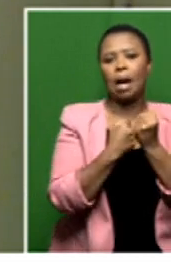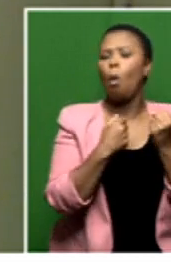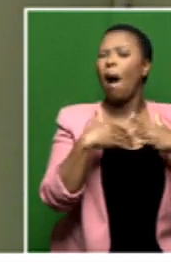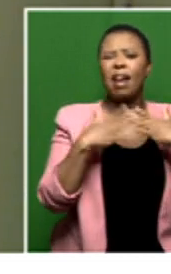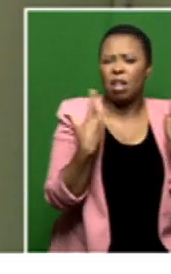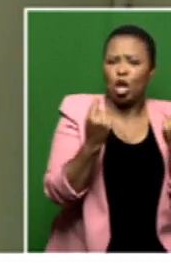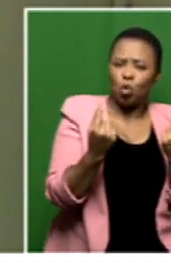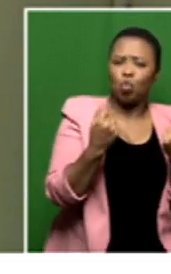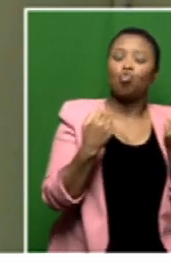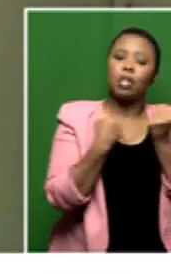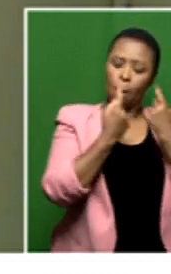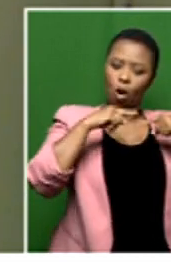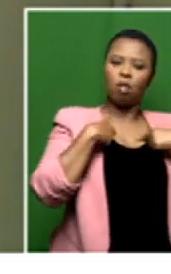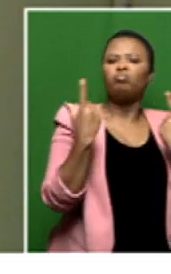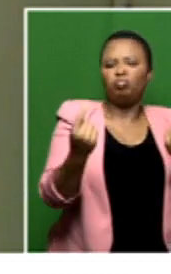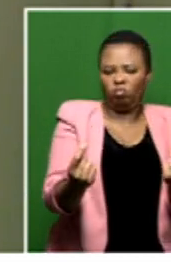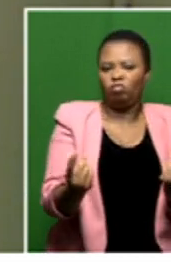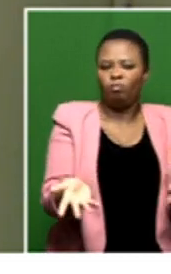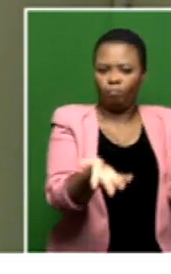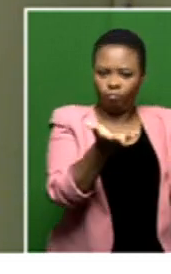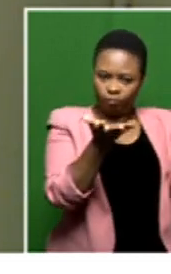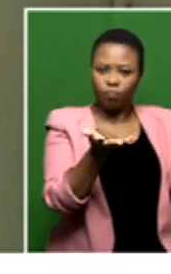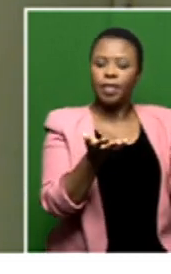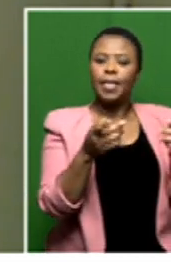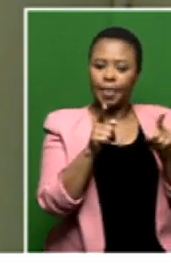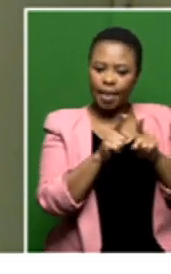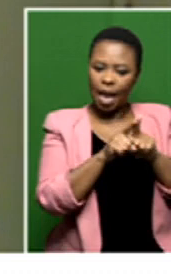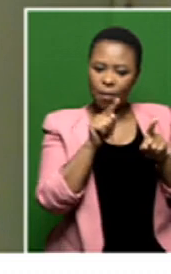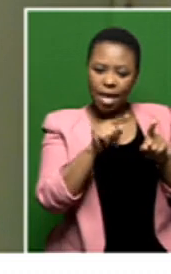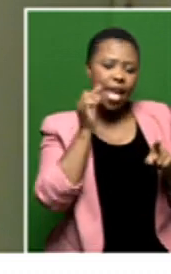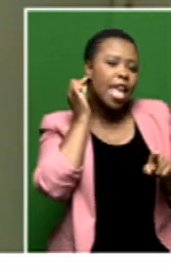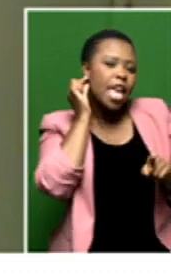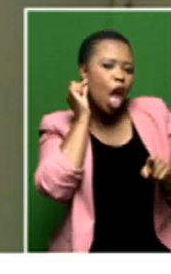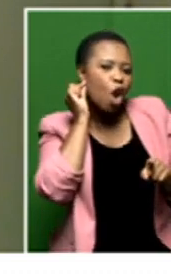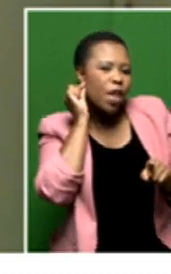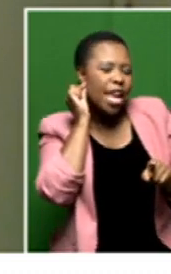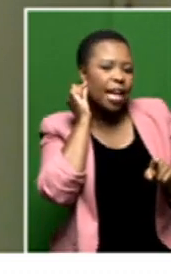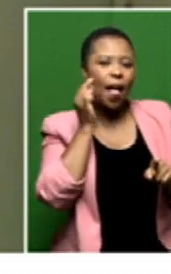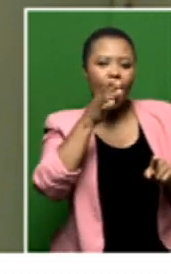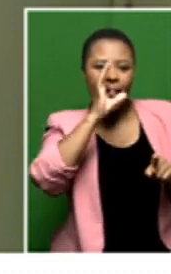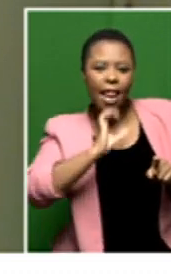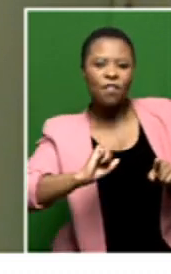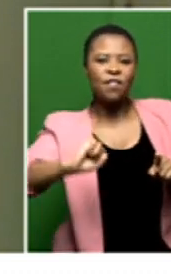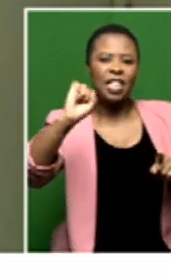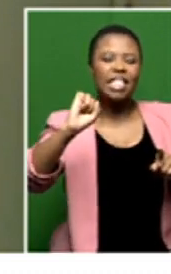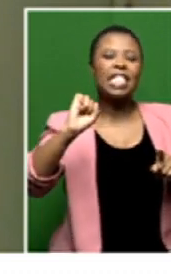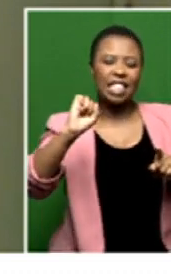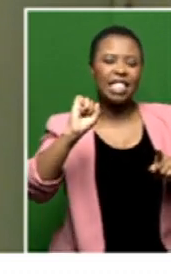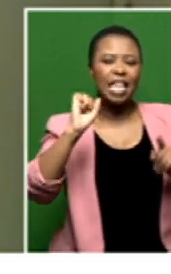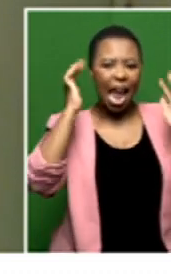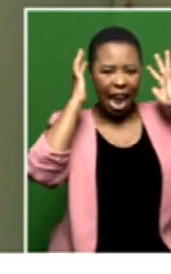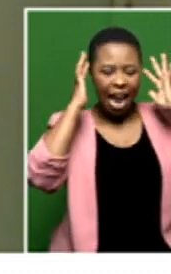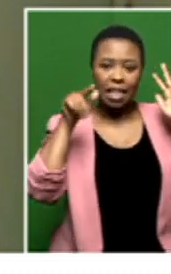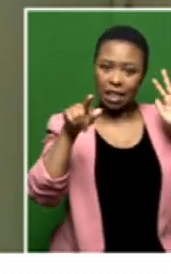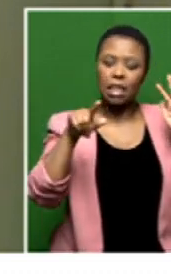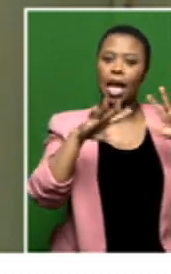can do to support us, they will. Even jewellery, I've got this wonderful earring of elephants here made by our jeweller. So all of the stuff that